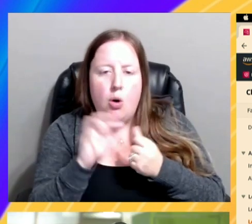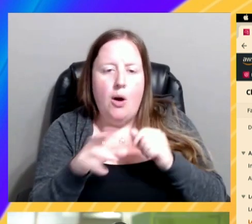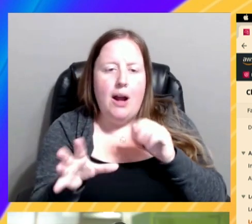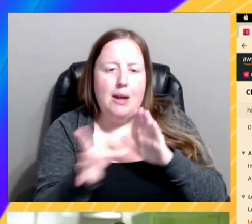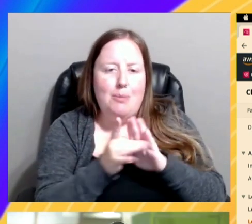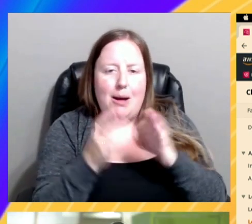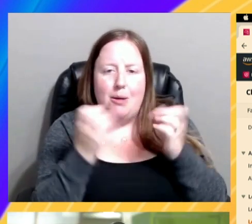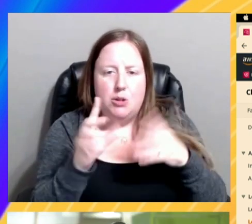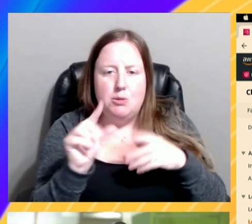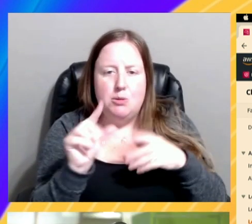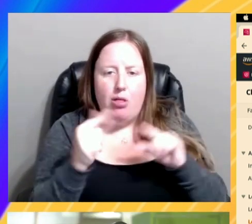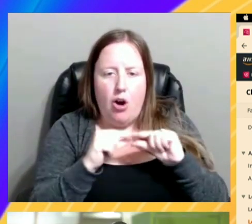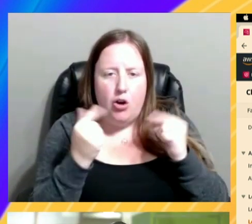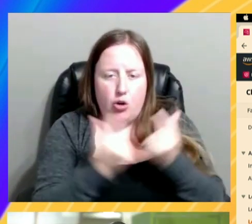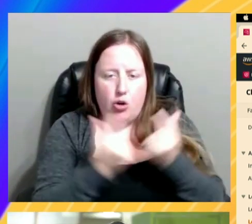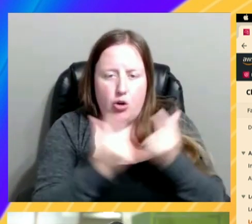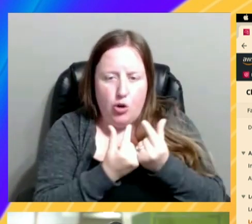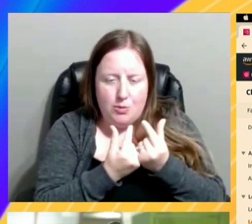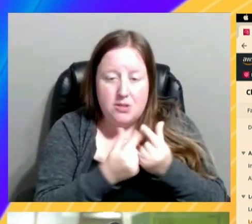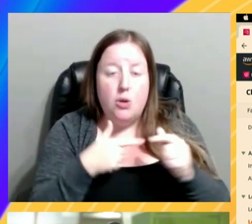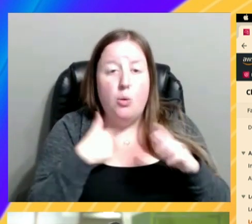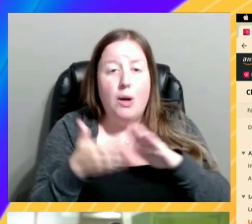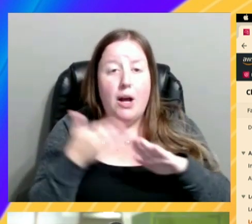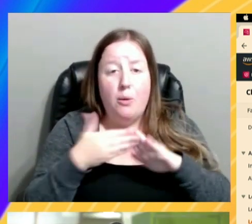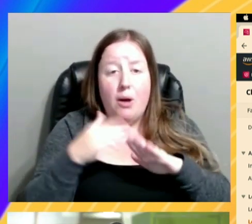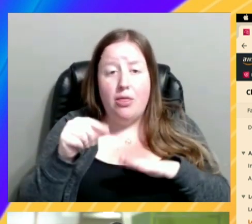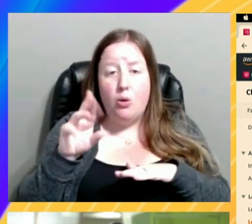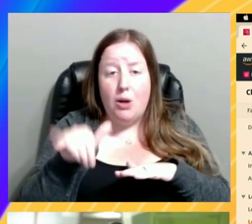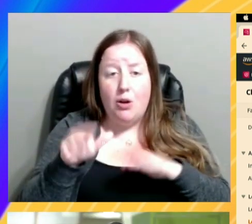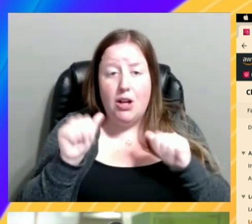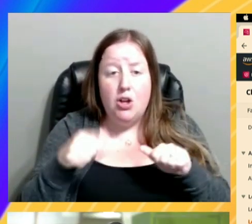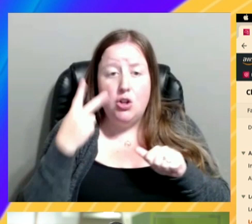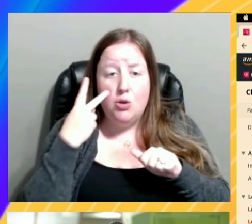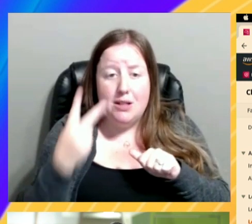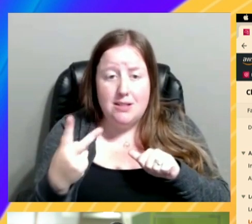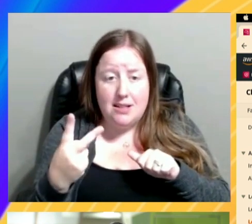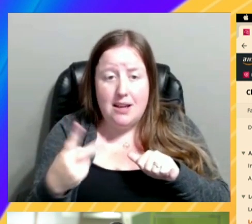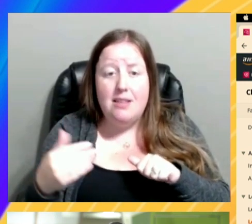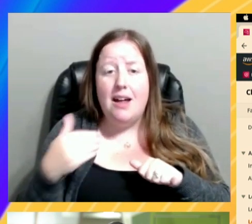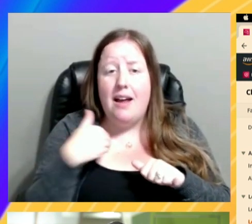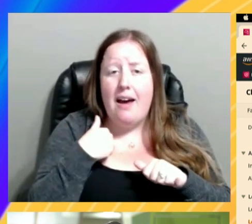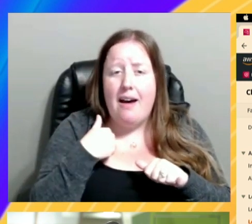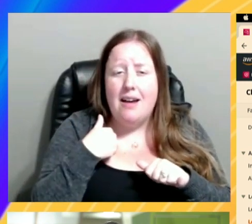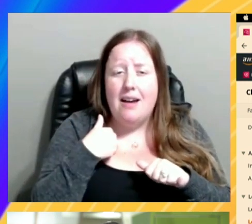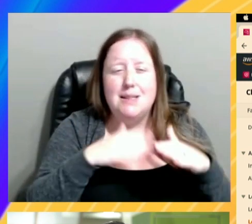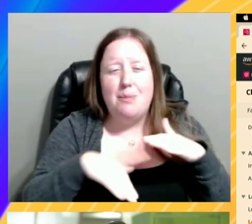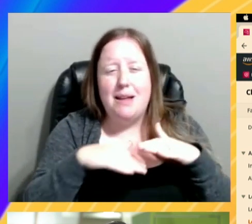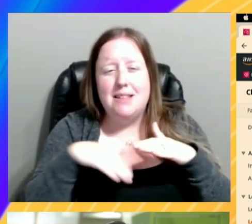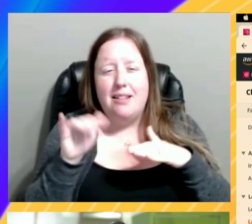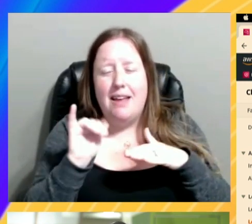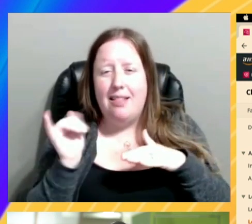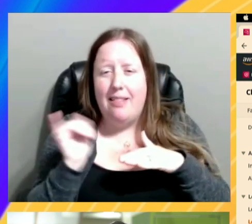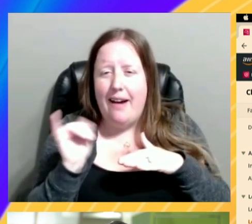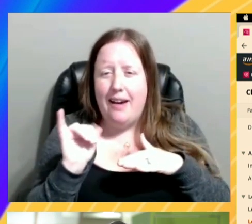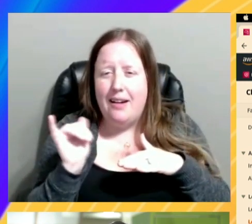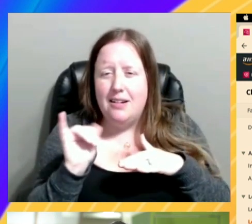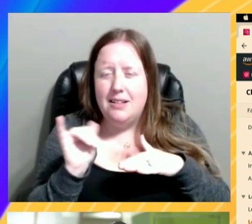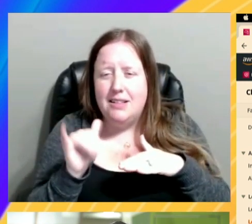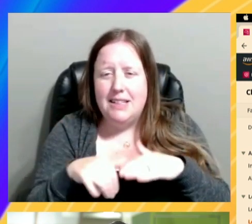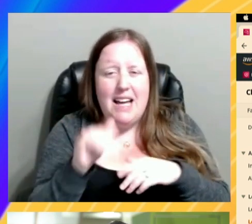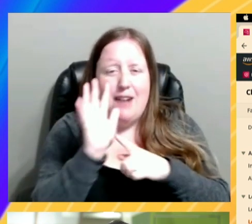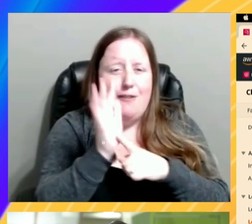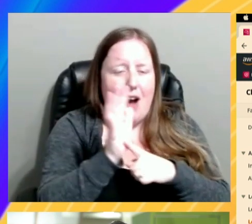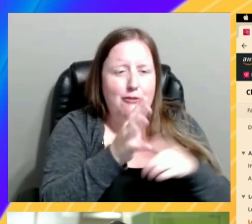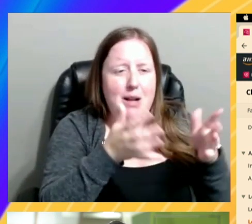do that, once I run the query, you see that it gives you, it's basically split it in 5-minute buckets. It's telling you how many